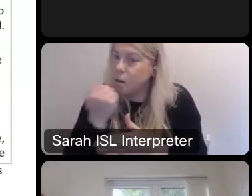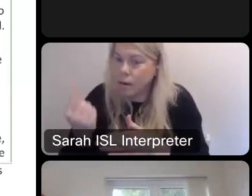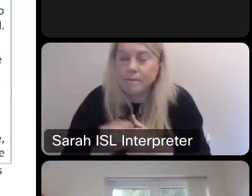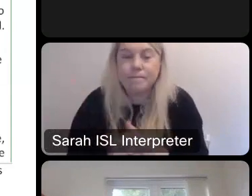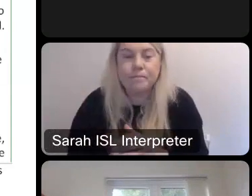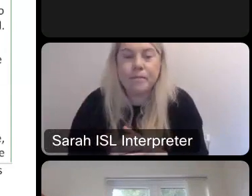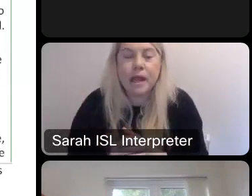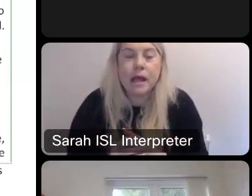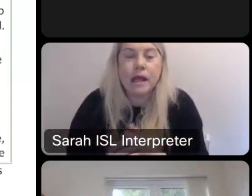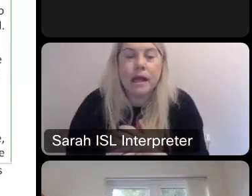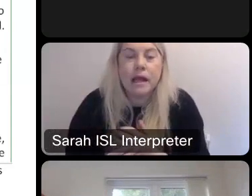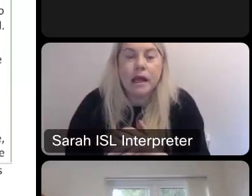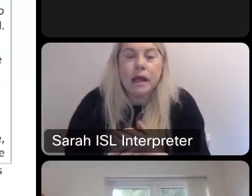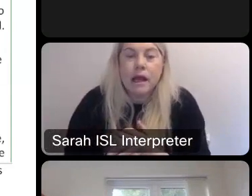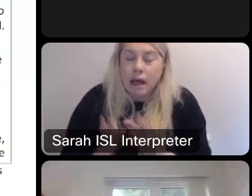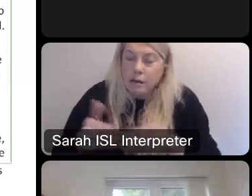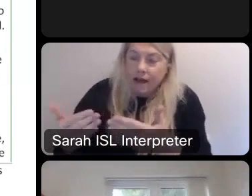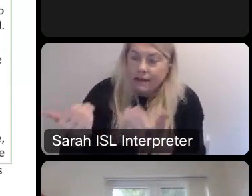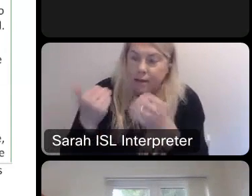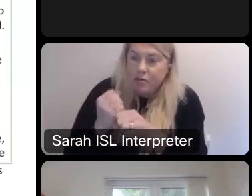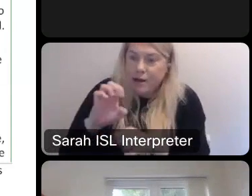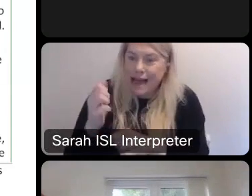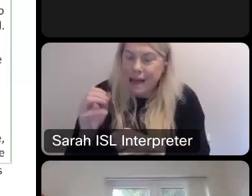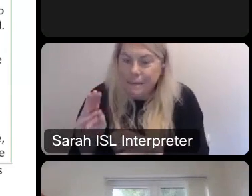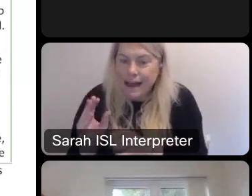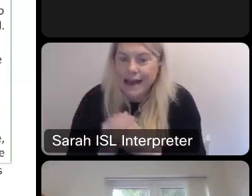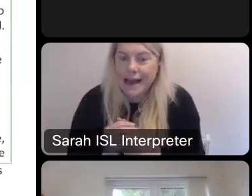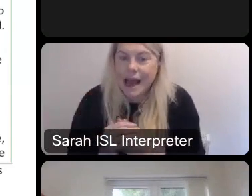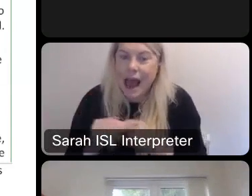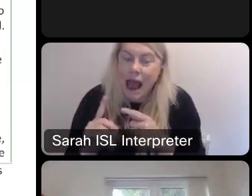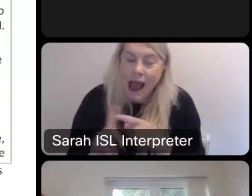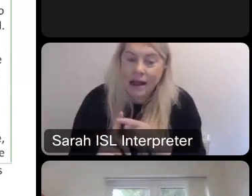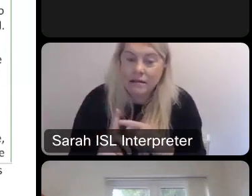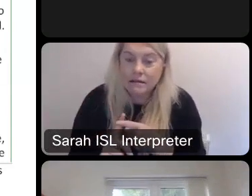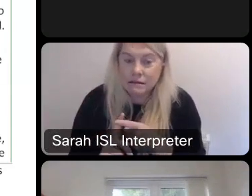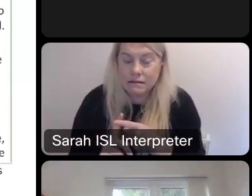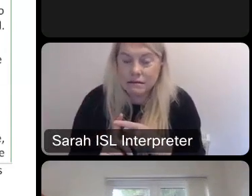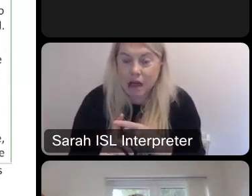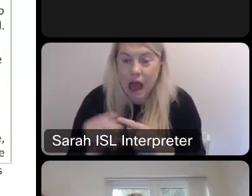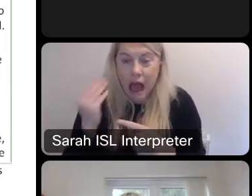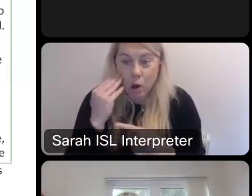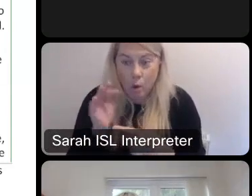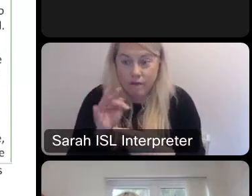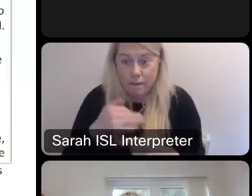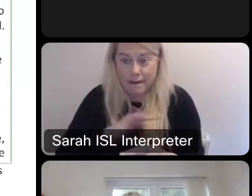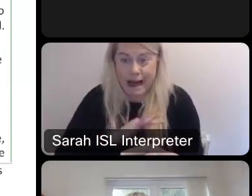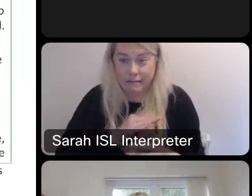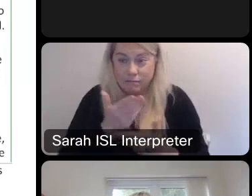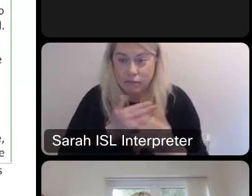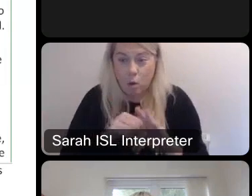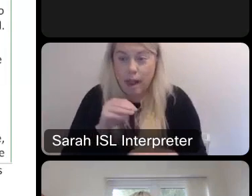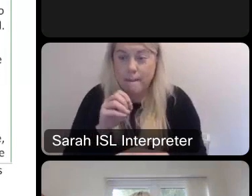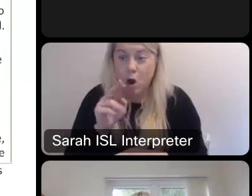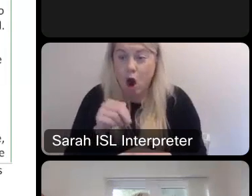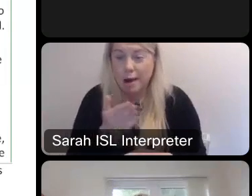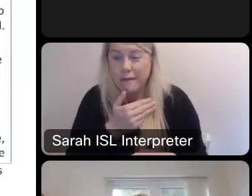about EAP, and I know that in talking to Morgan in the past, and Morgan